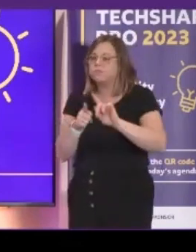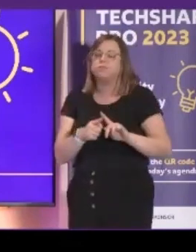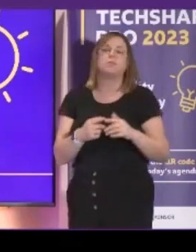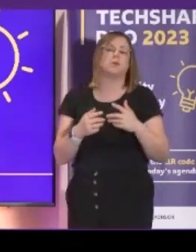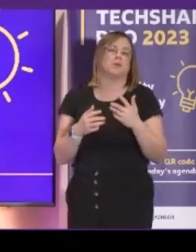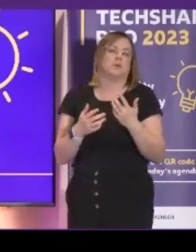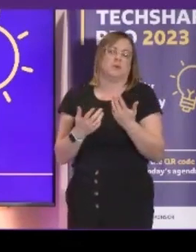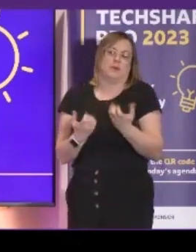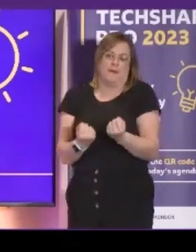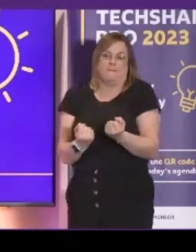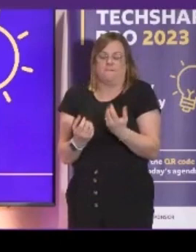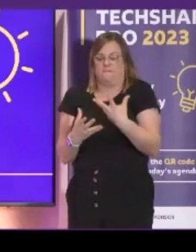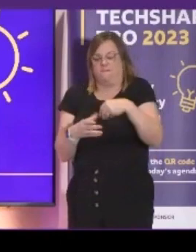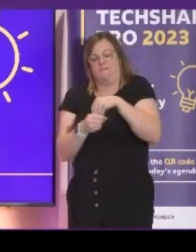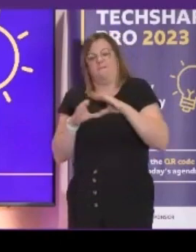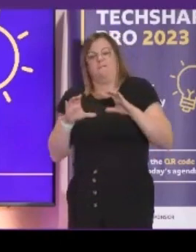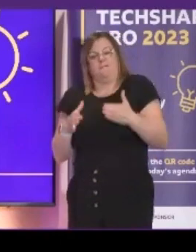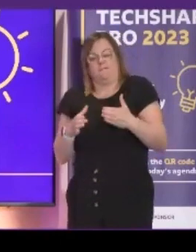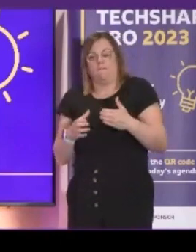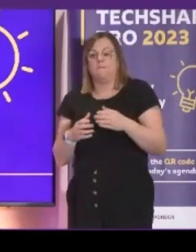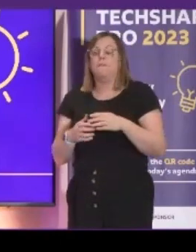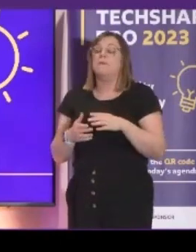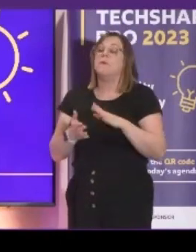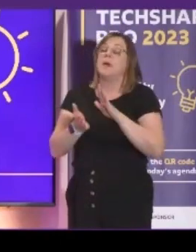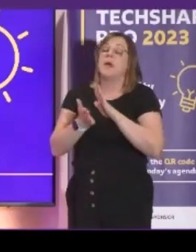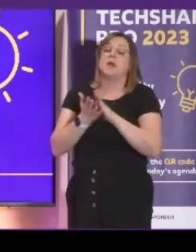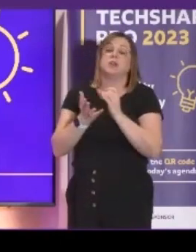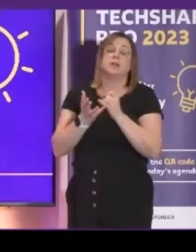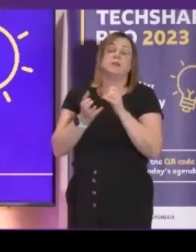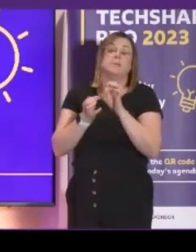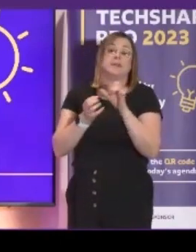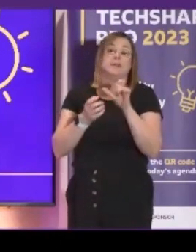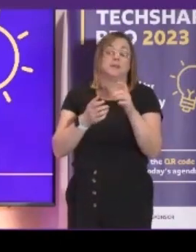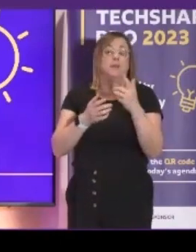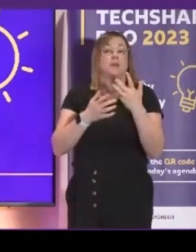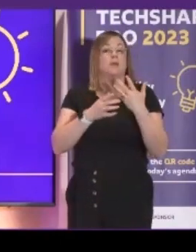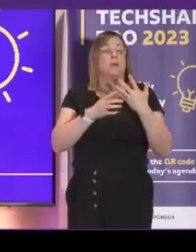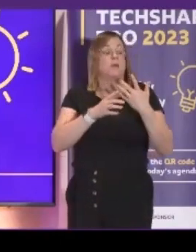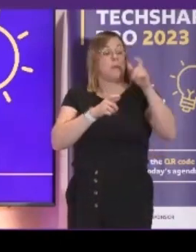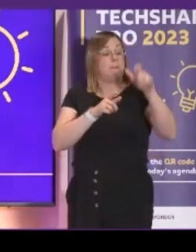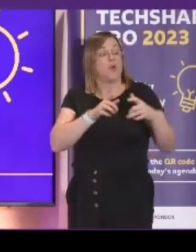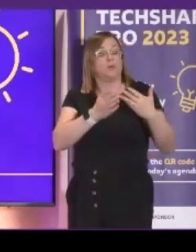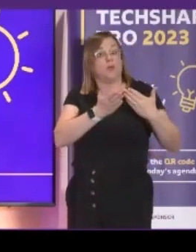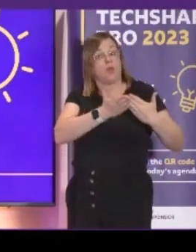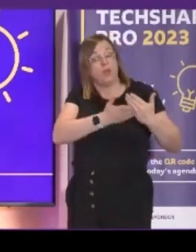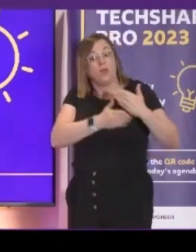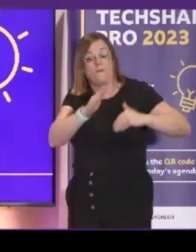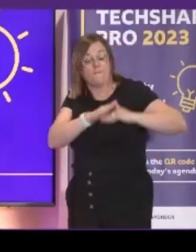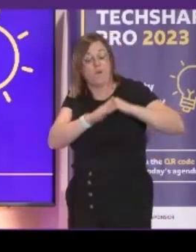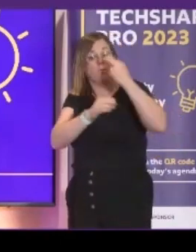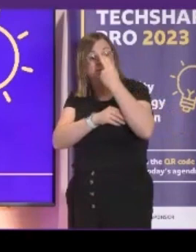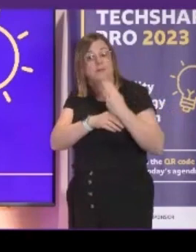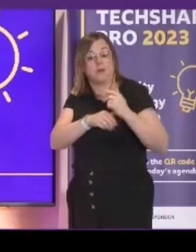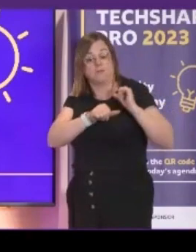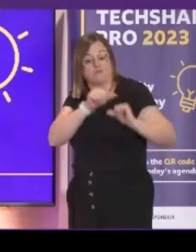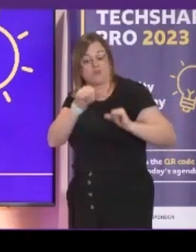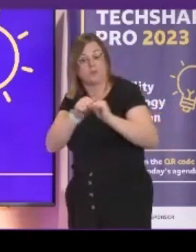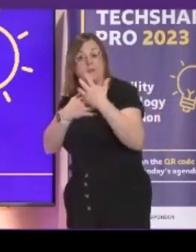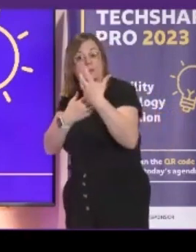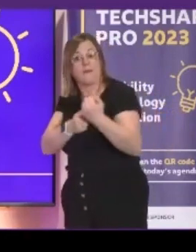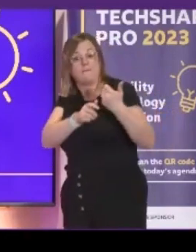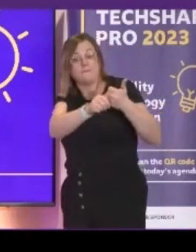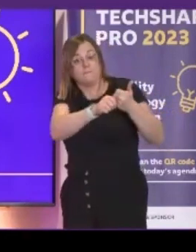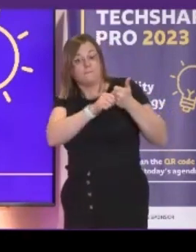developers. And from HSBC, there's a consultant that follows us through the whole design process. So when